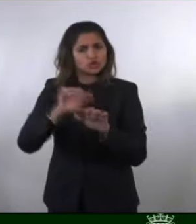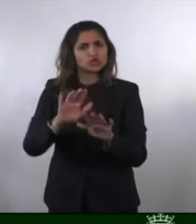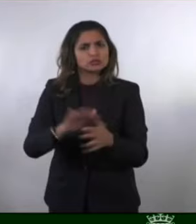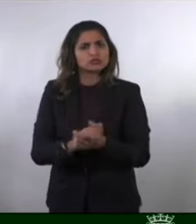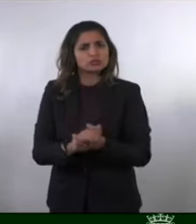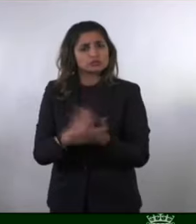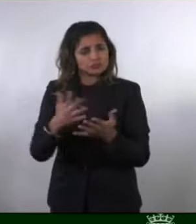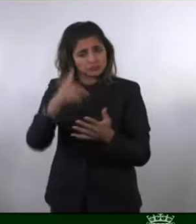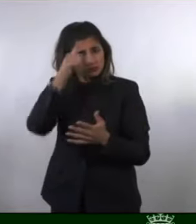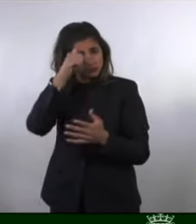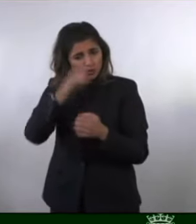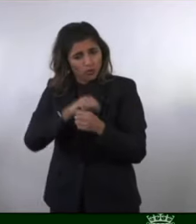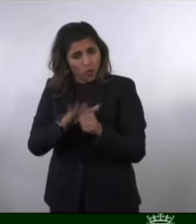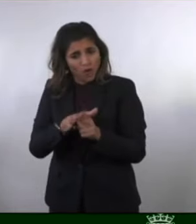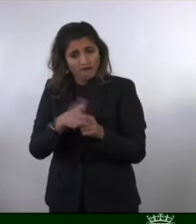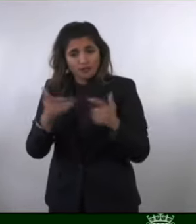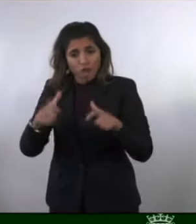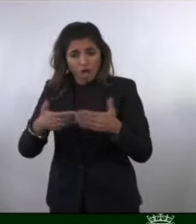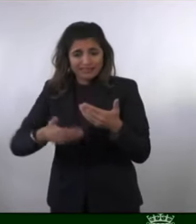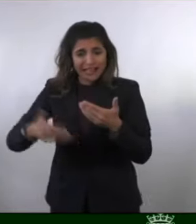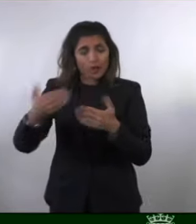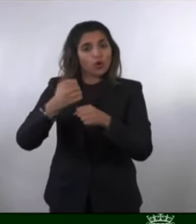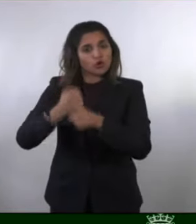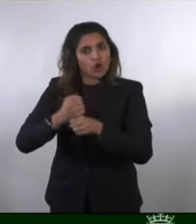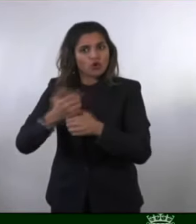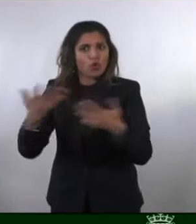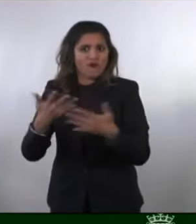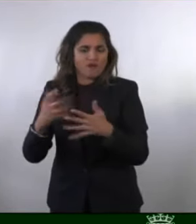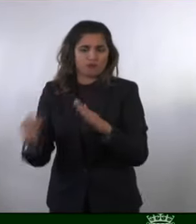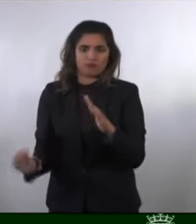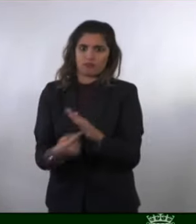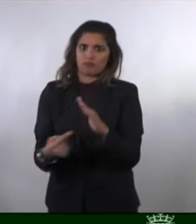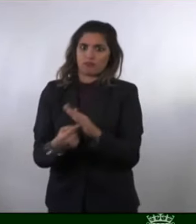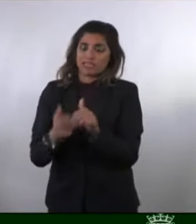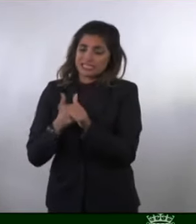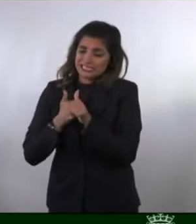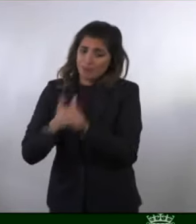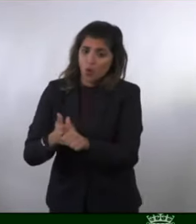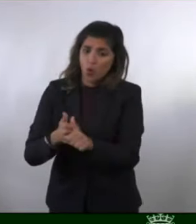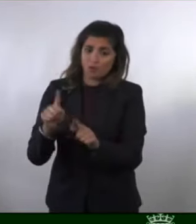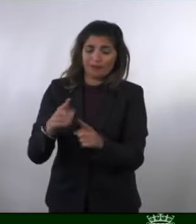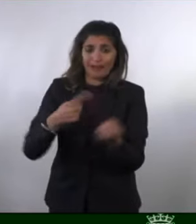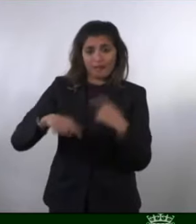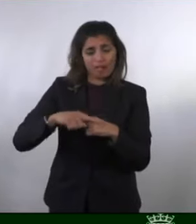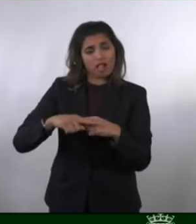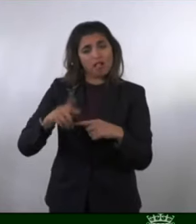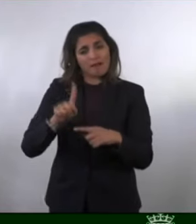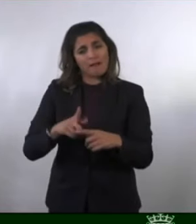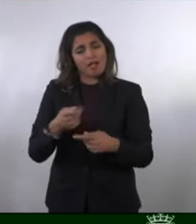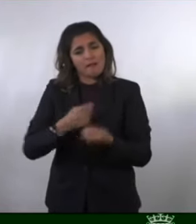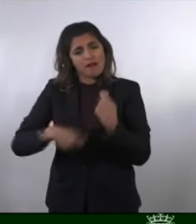lockdown, churches have a key role to play in supporting what is a broken land and a broken people?